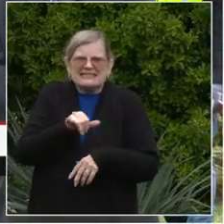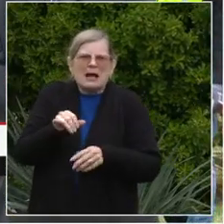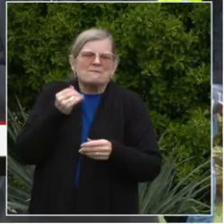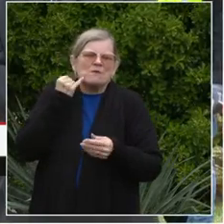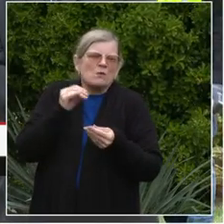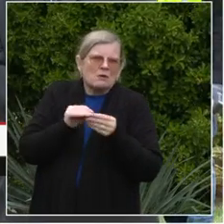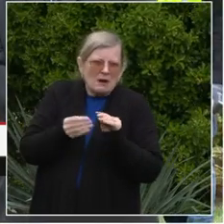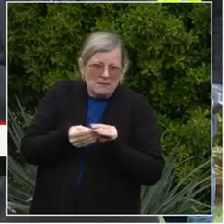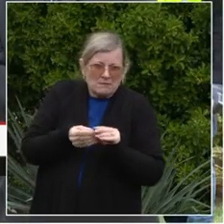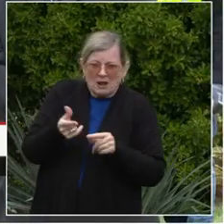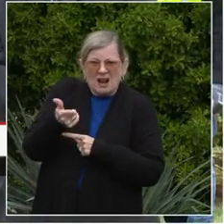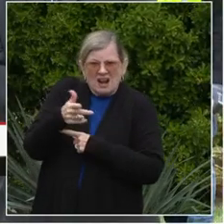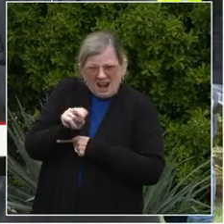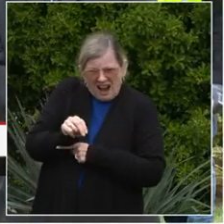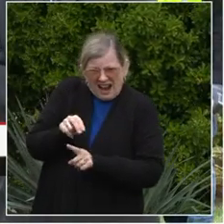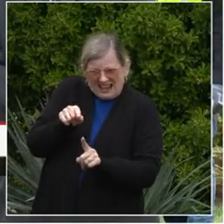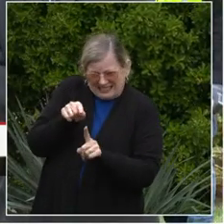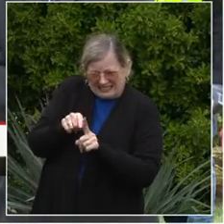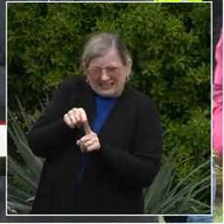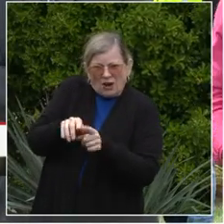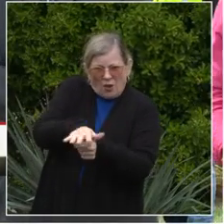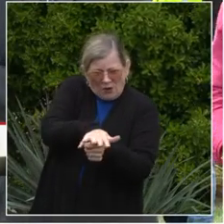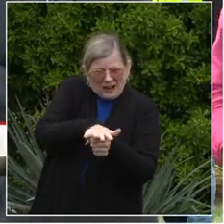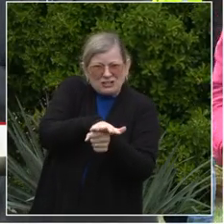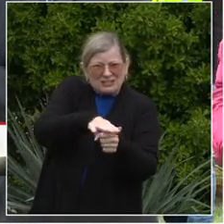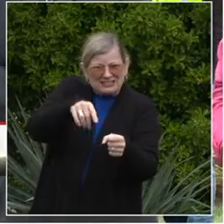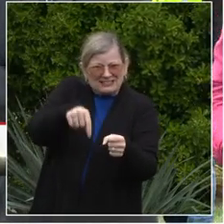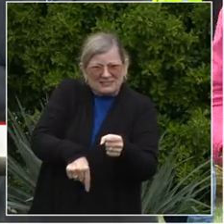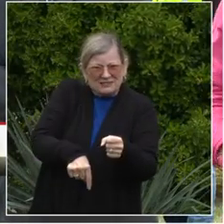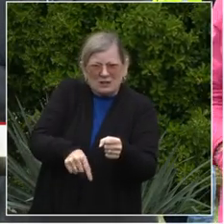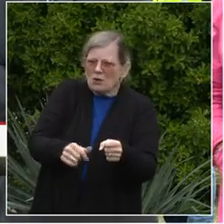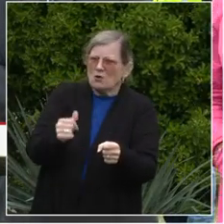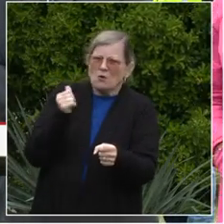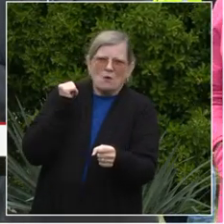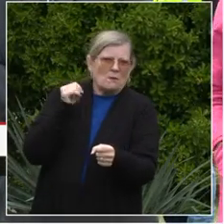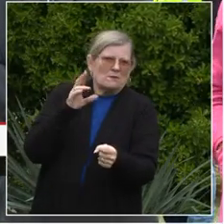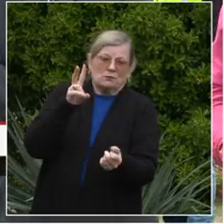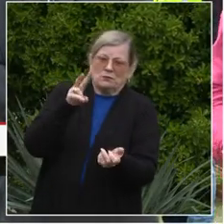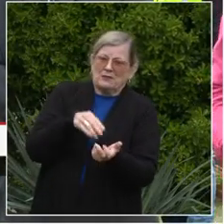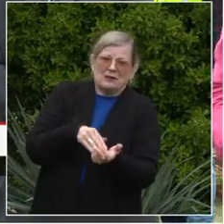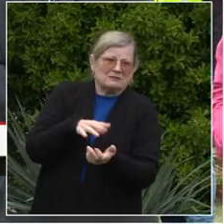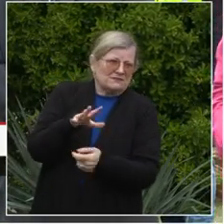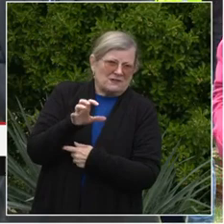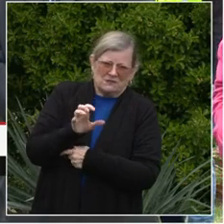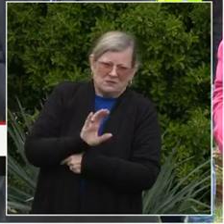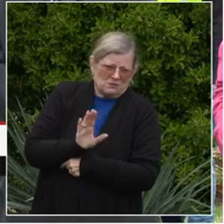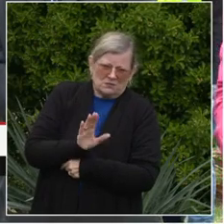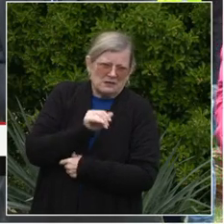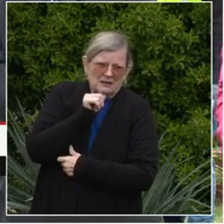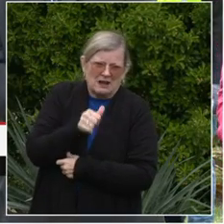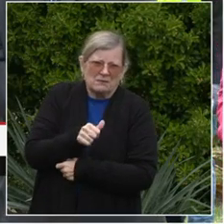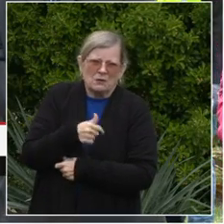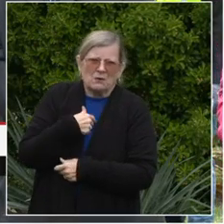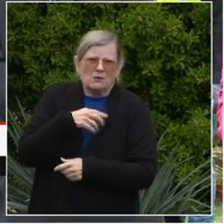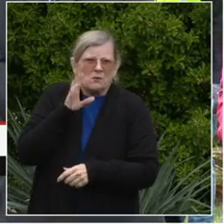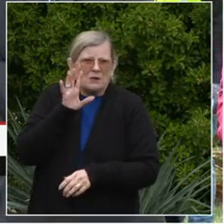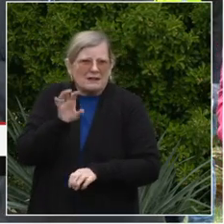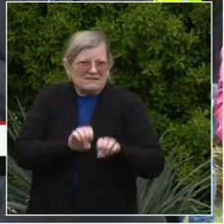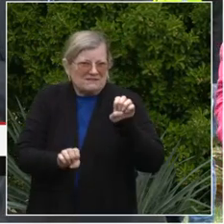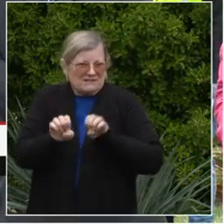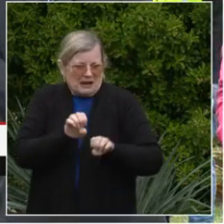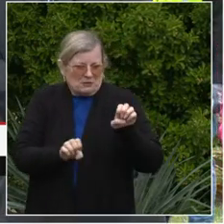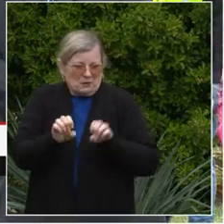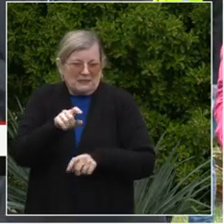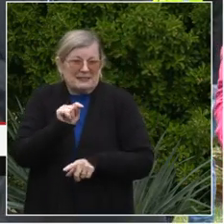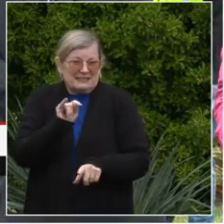gun, it's at this location. Now, it won't be $2,500 necessarily. We'll evaluate the tip, the